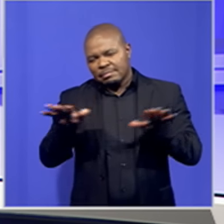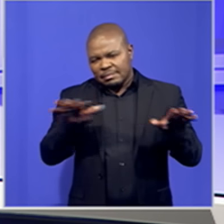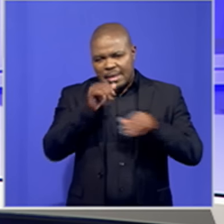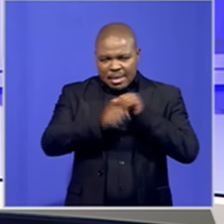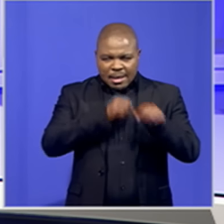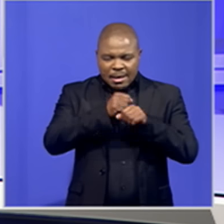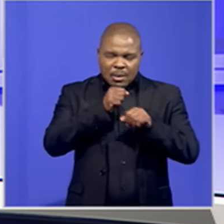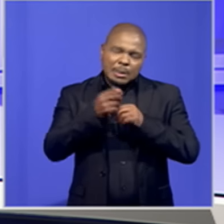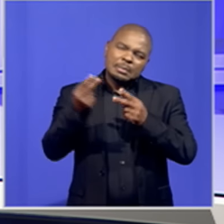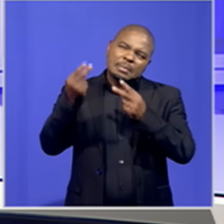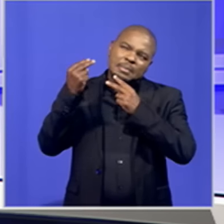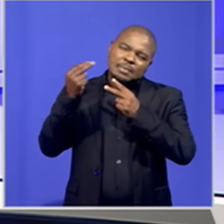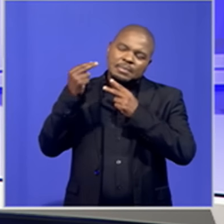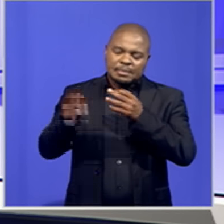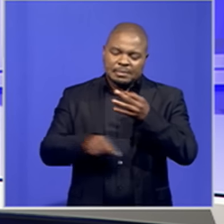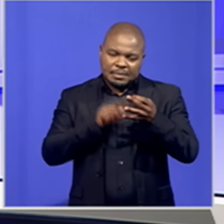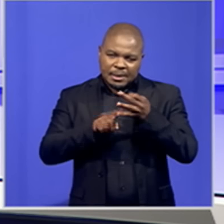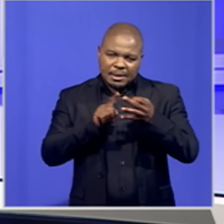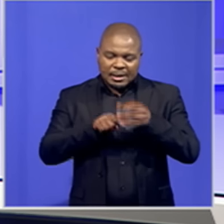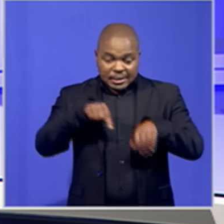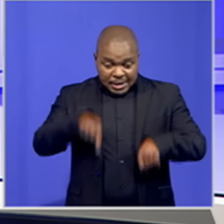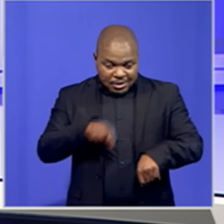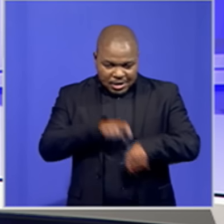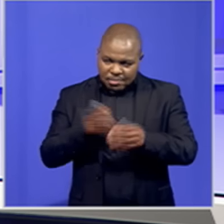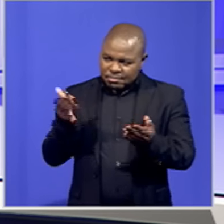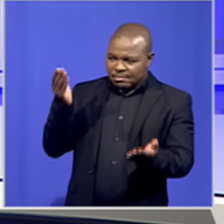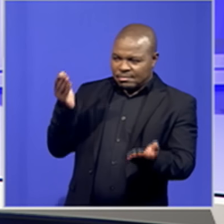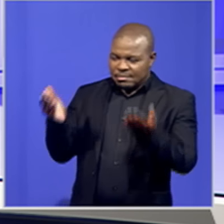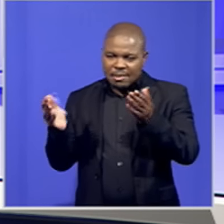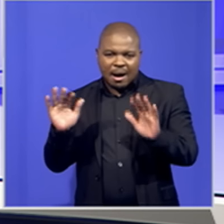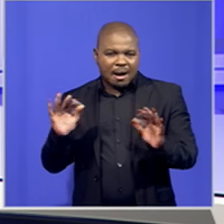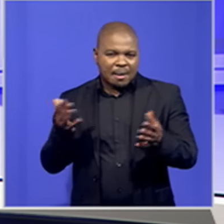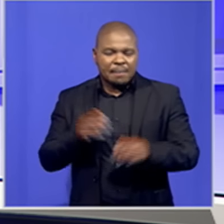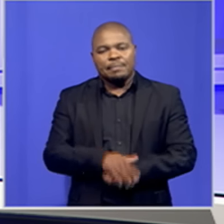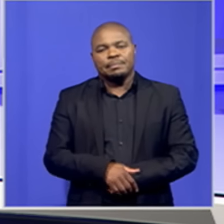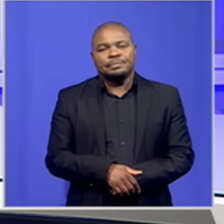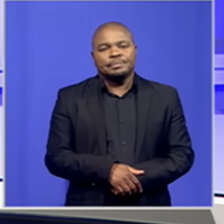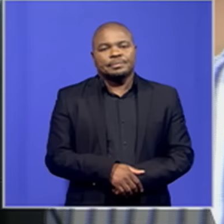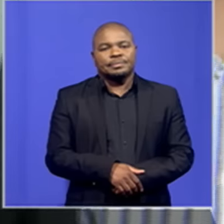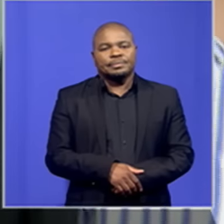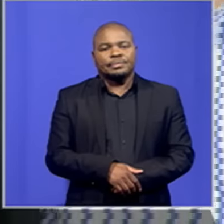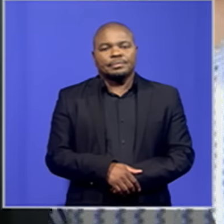somamabedi le borobedi ga mmogo le motsi wa gompieno wa radio.